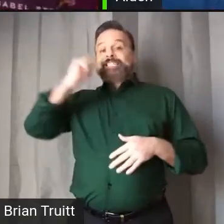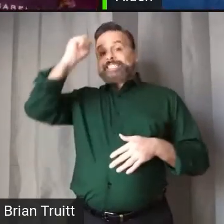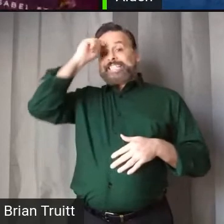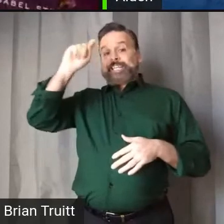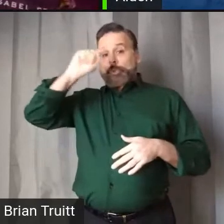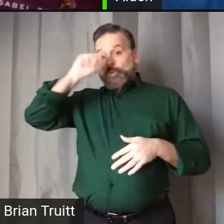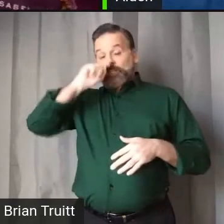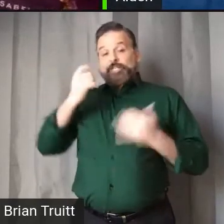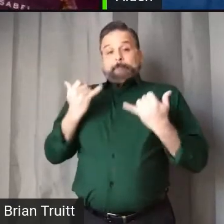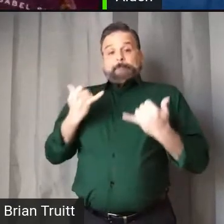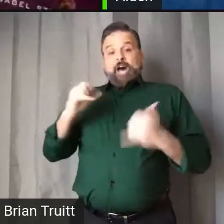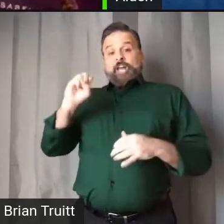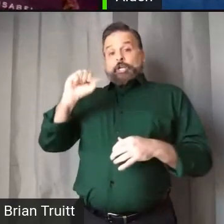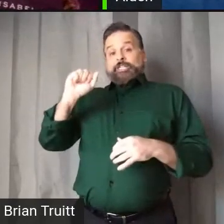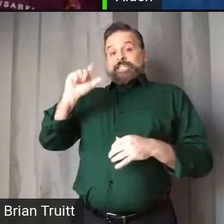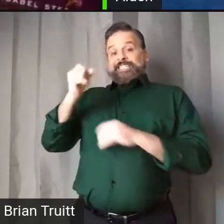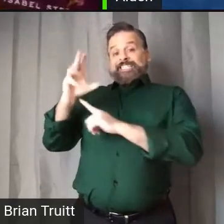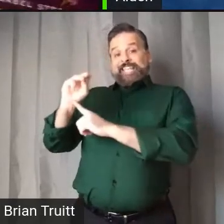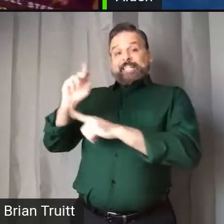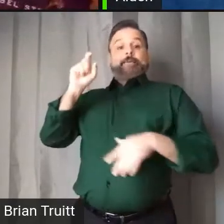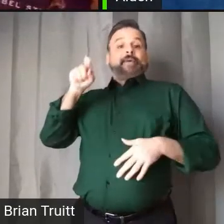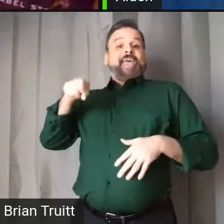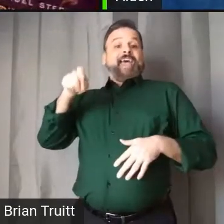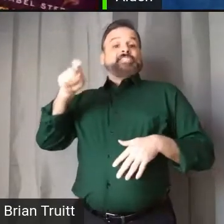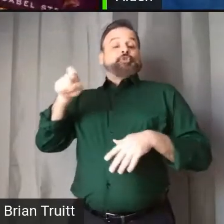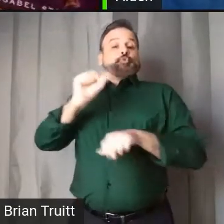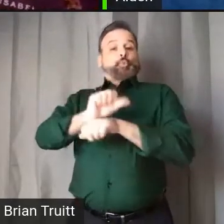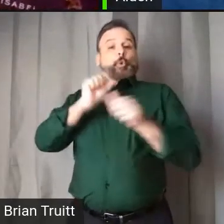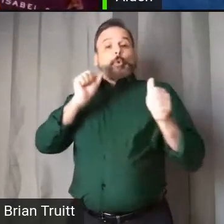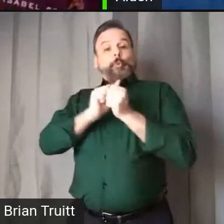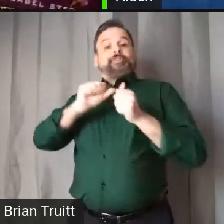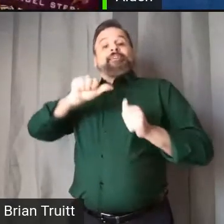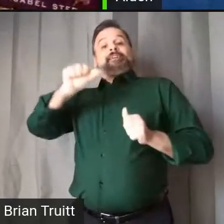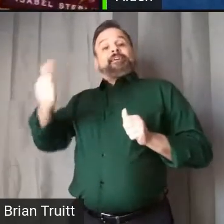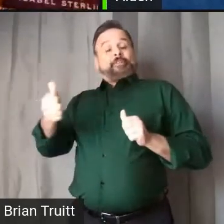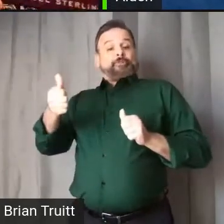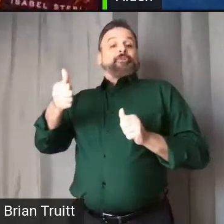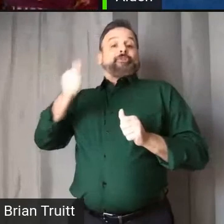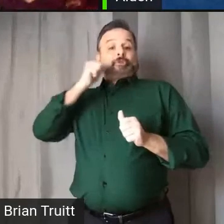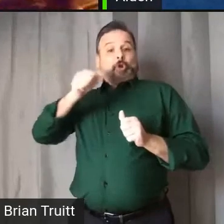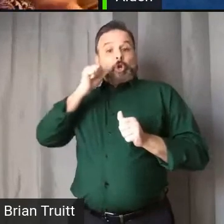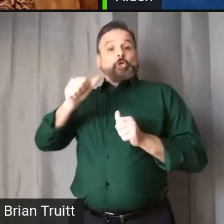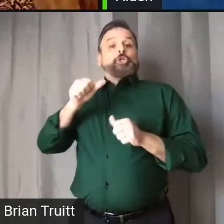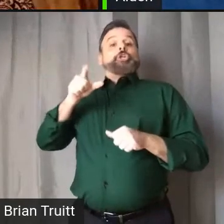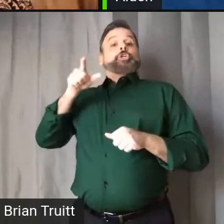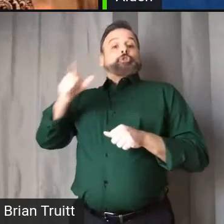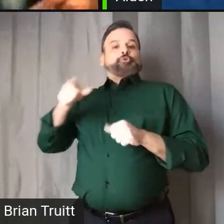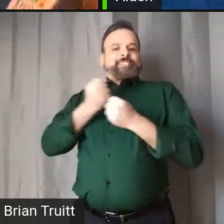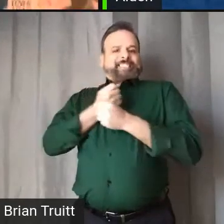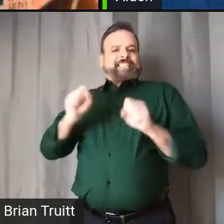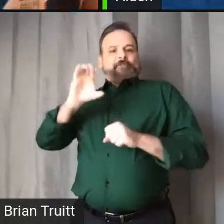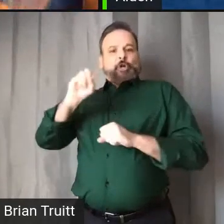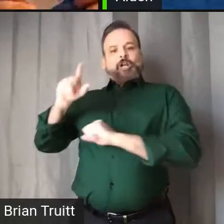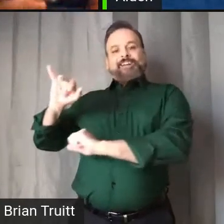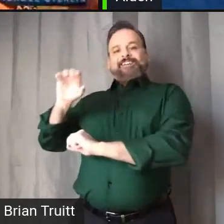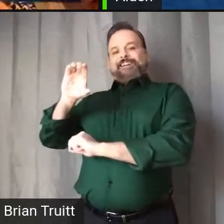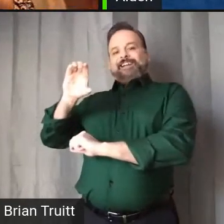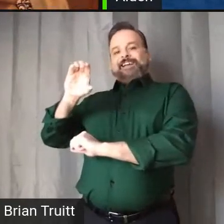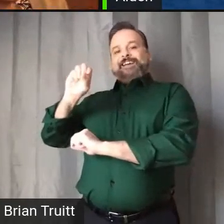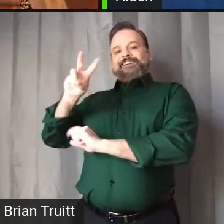Salem who has to team up with her ex-girlfriend to save her coven from what they think is an evil blood witch. And the sequel, which comes out